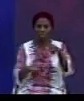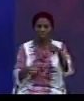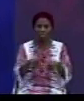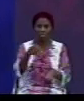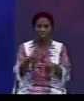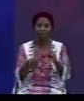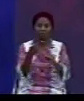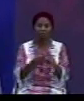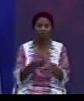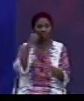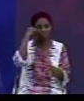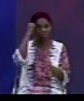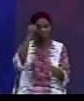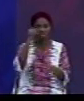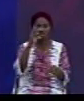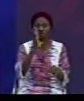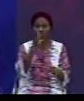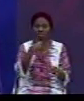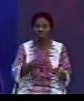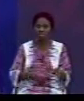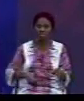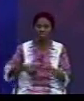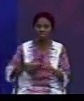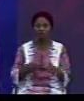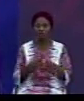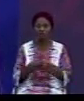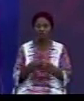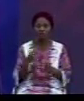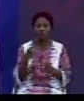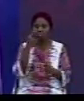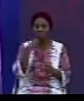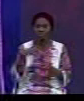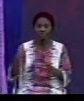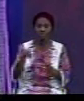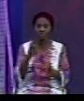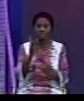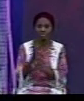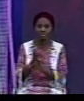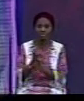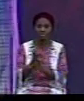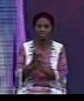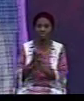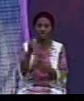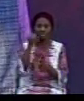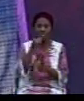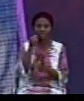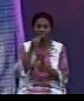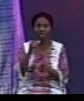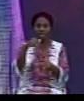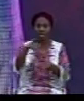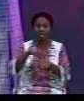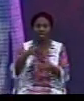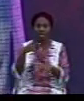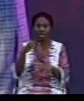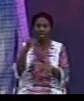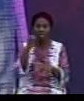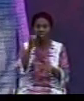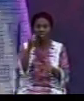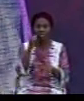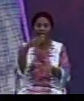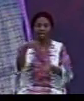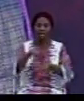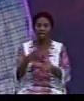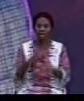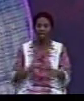carried, whom they laid daily at the gate of the temple, which is called beautiful,